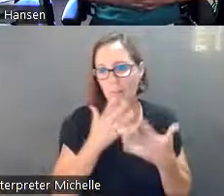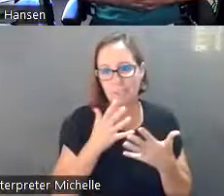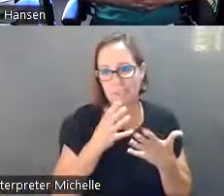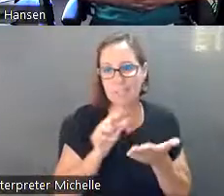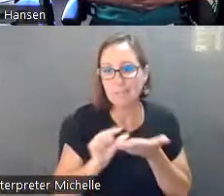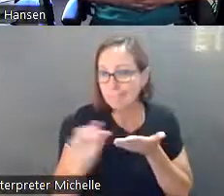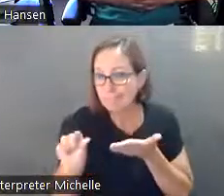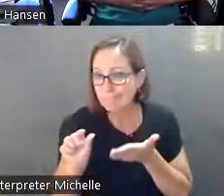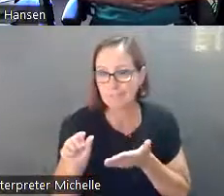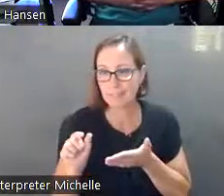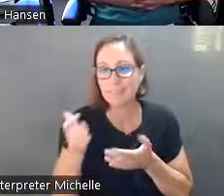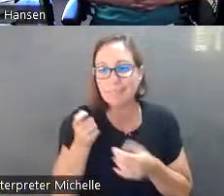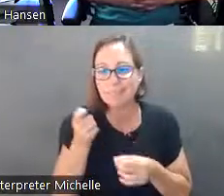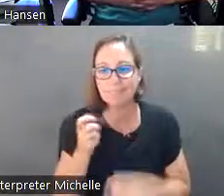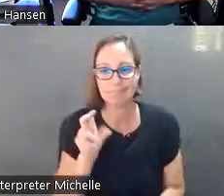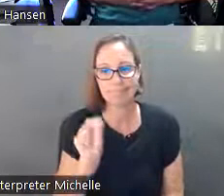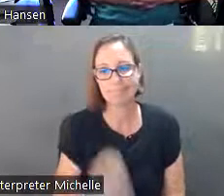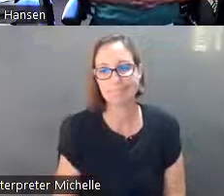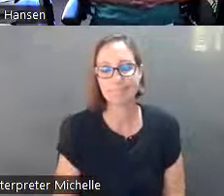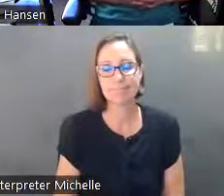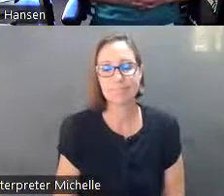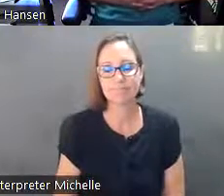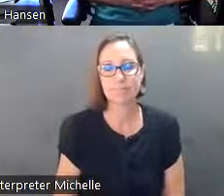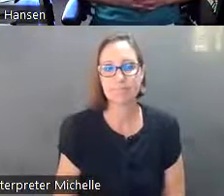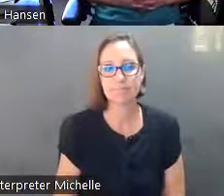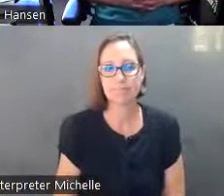to receive those stipend payments.